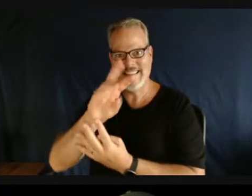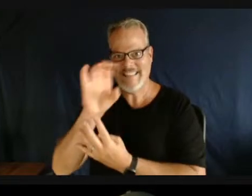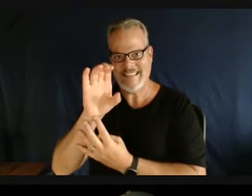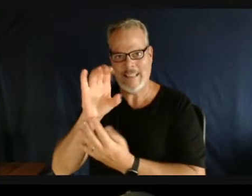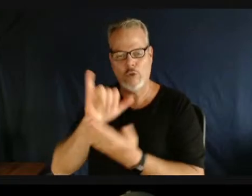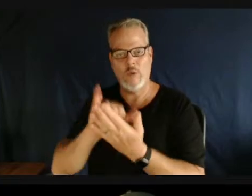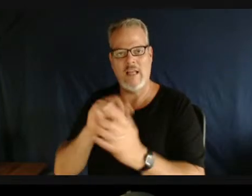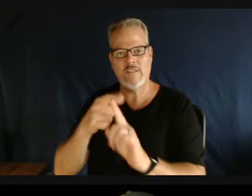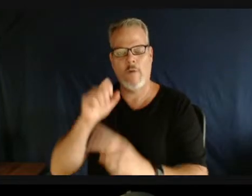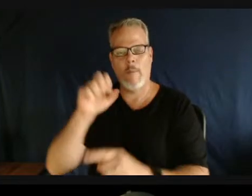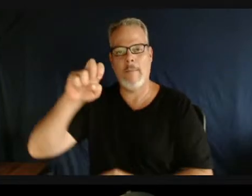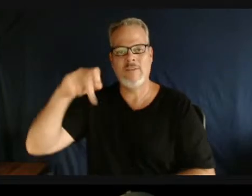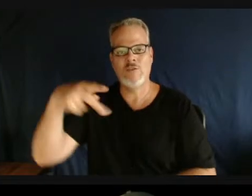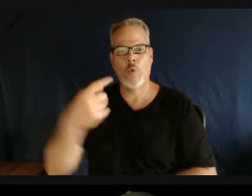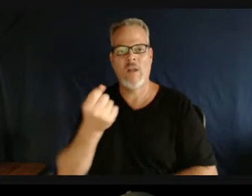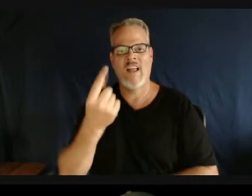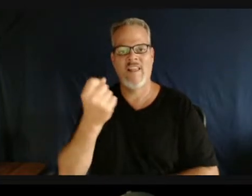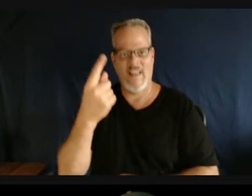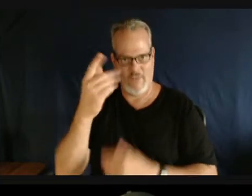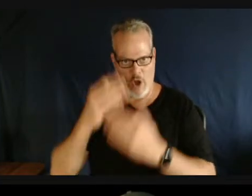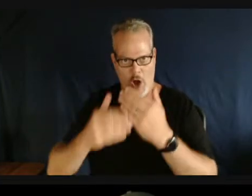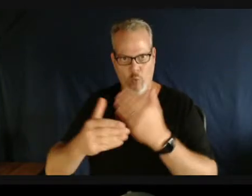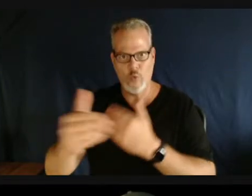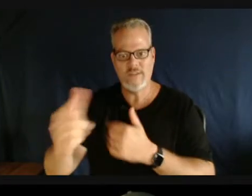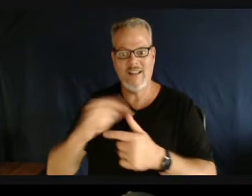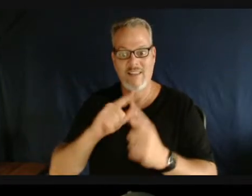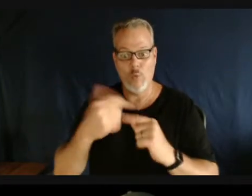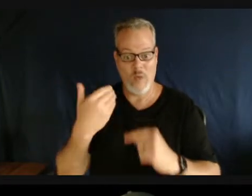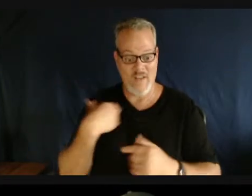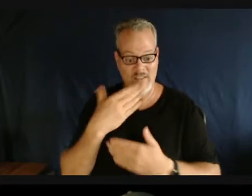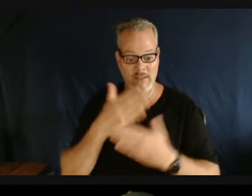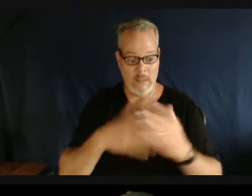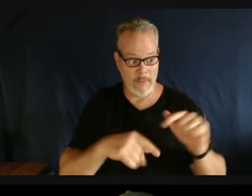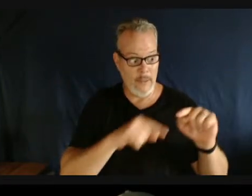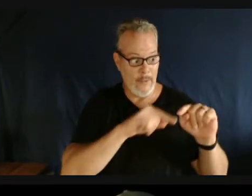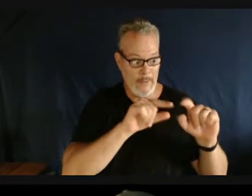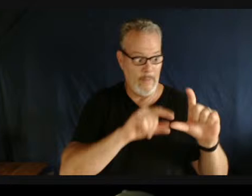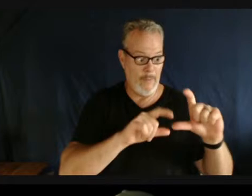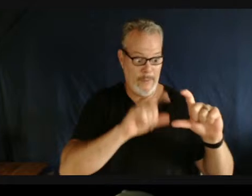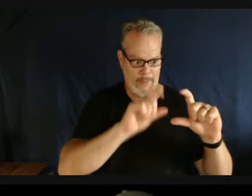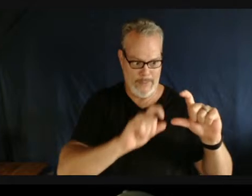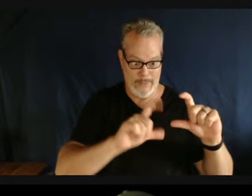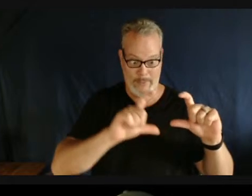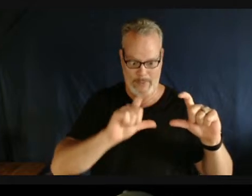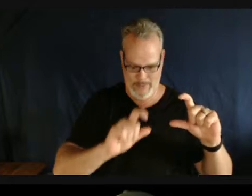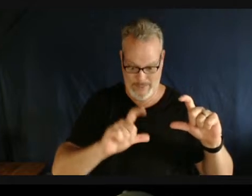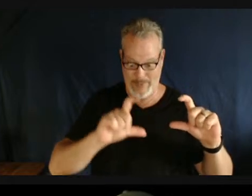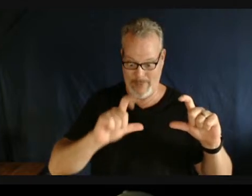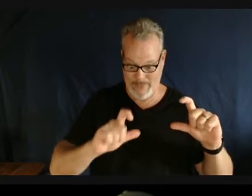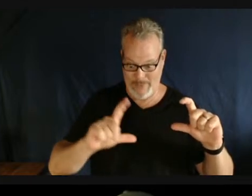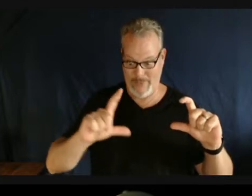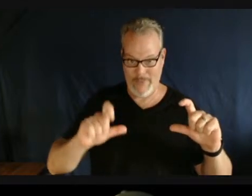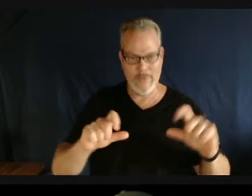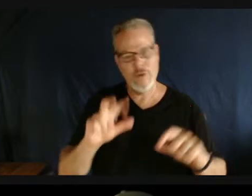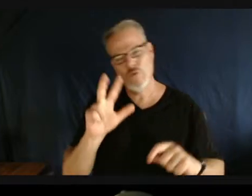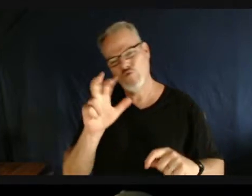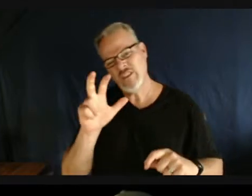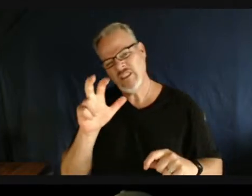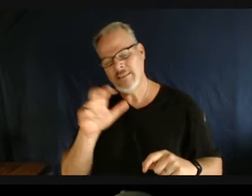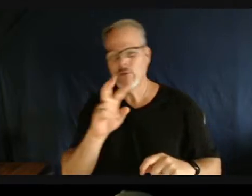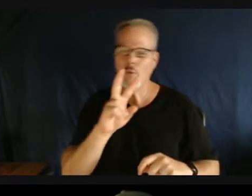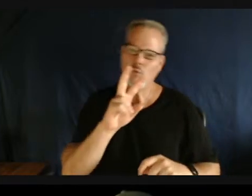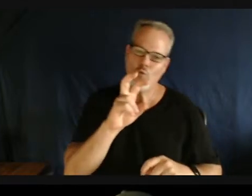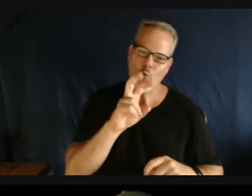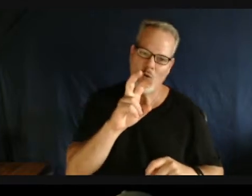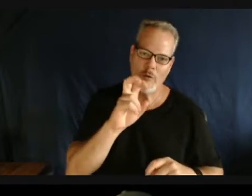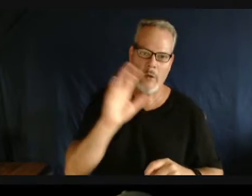11 onwards. Down here we have some 300 footers and some 200 footers from earlier on in the sequence. But